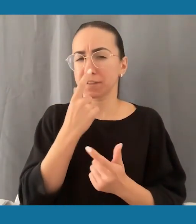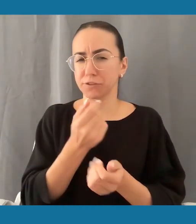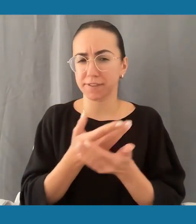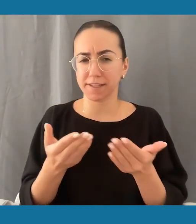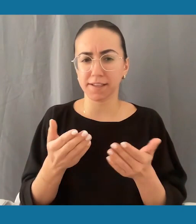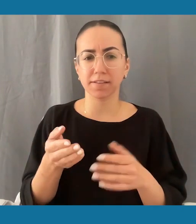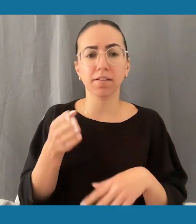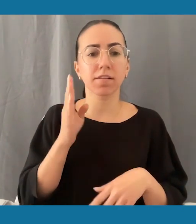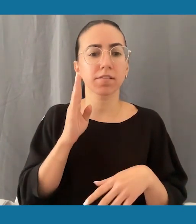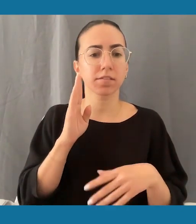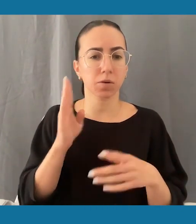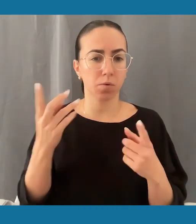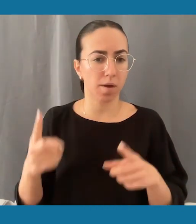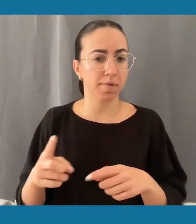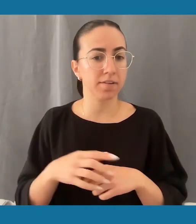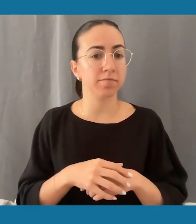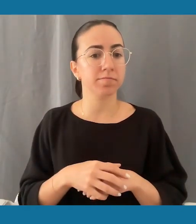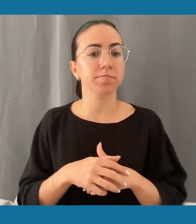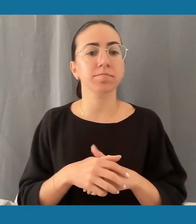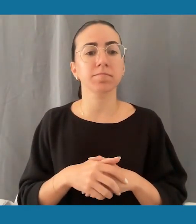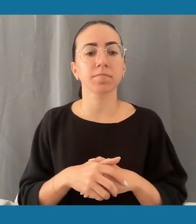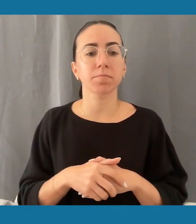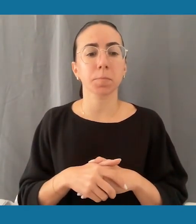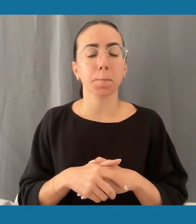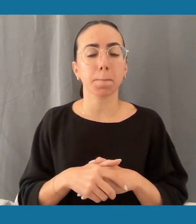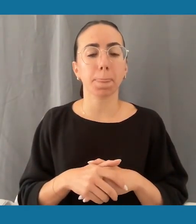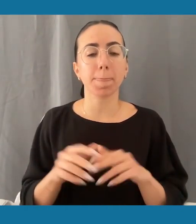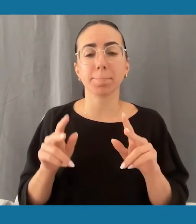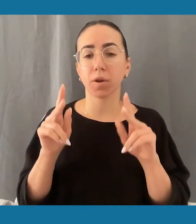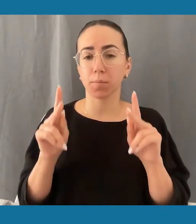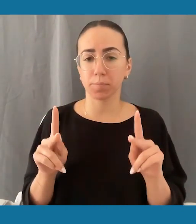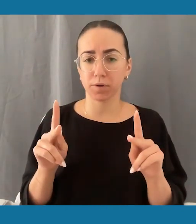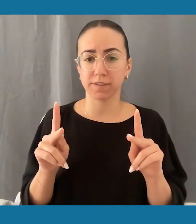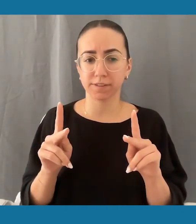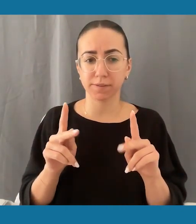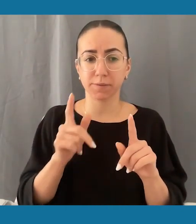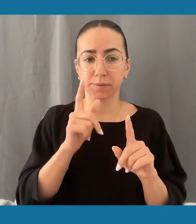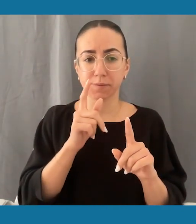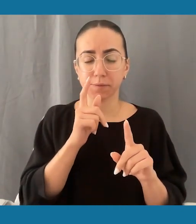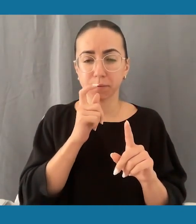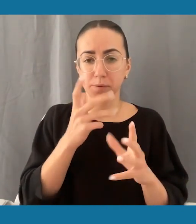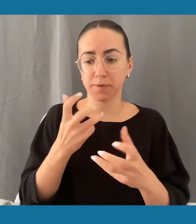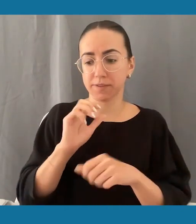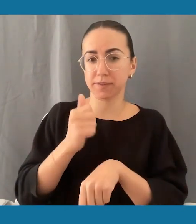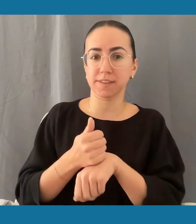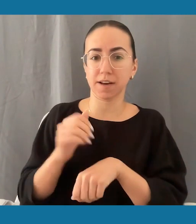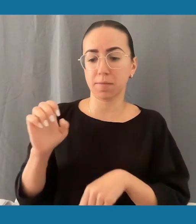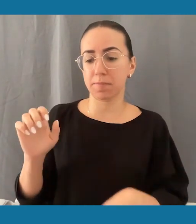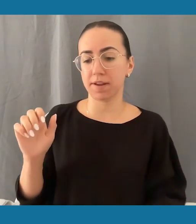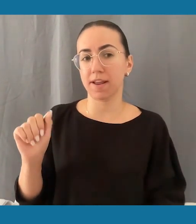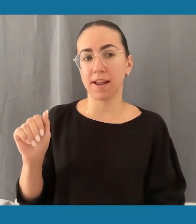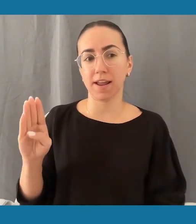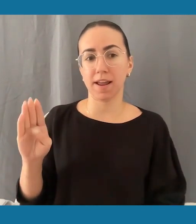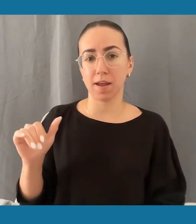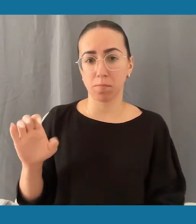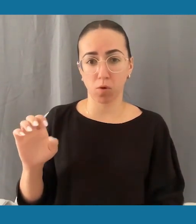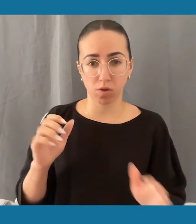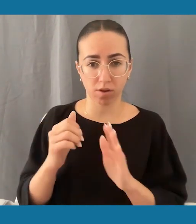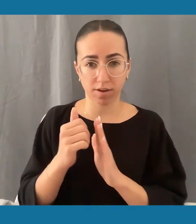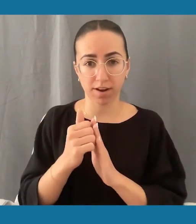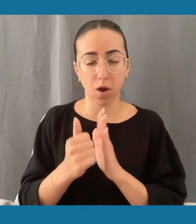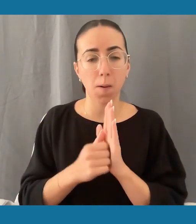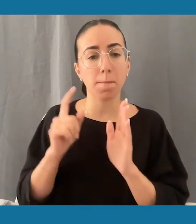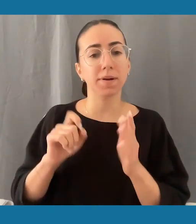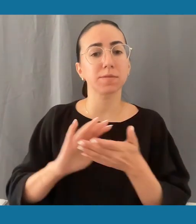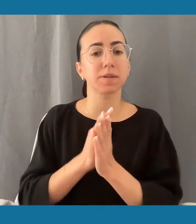effect. So a person who wants to set up an ABLE account must become blind or disabled